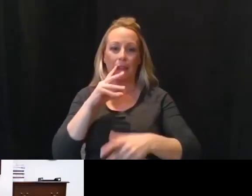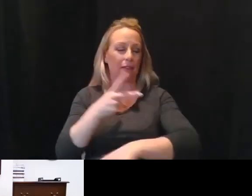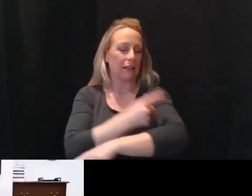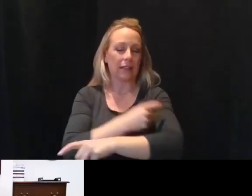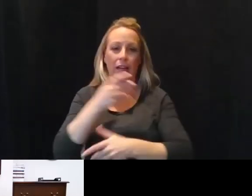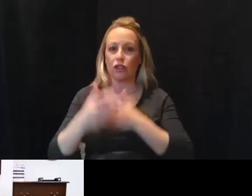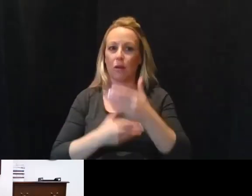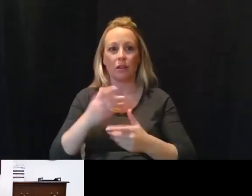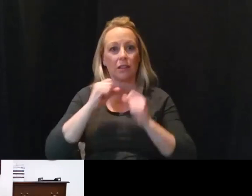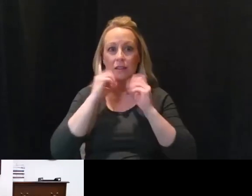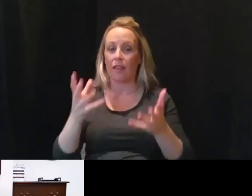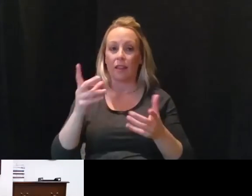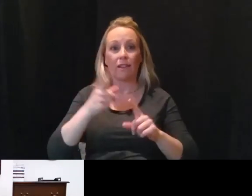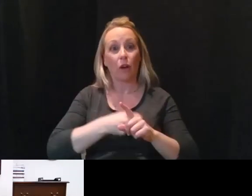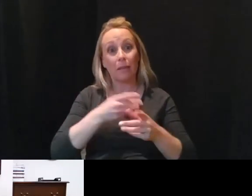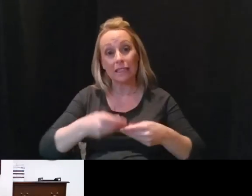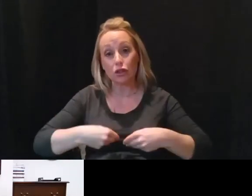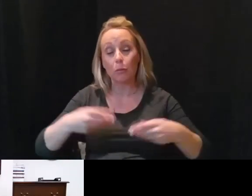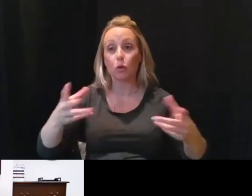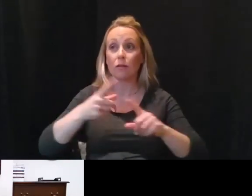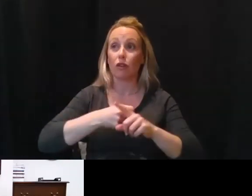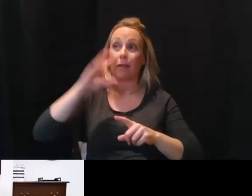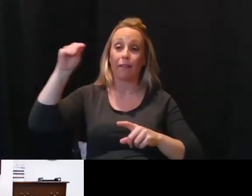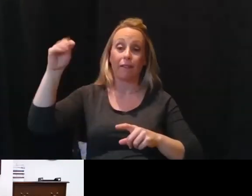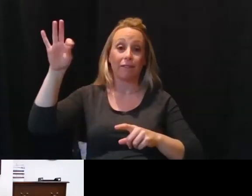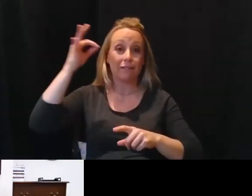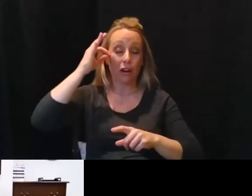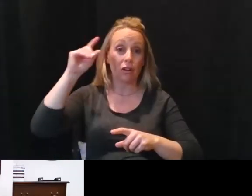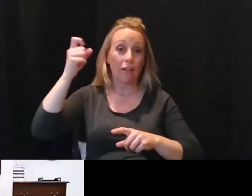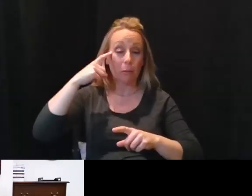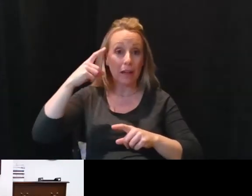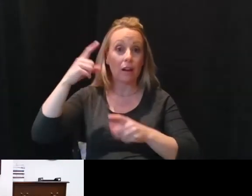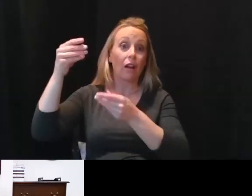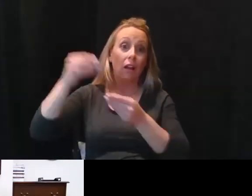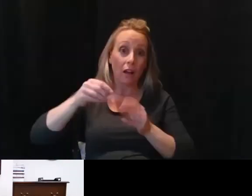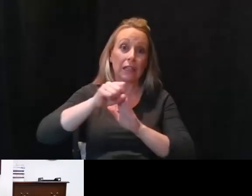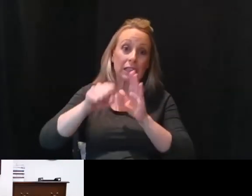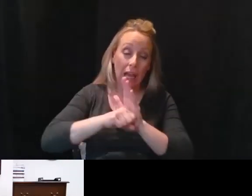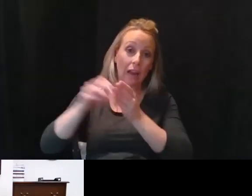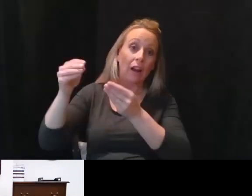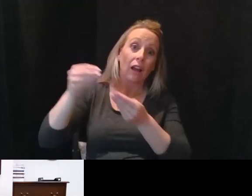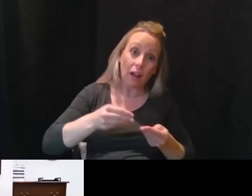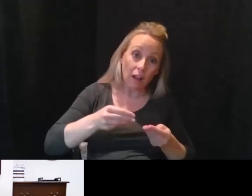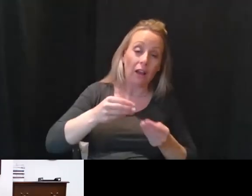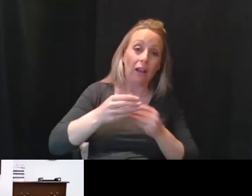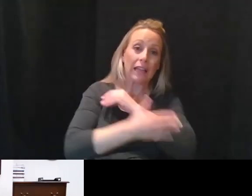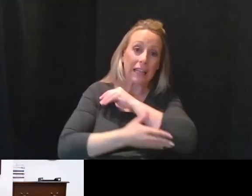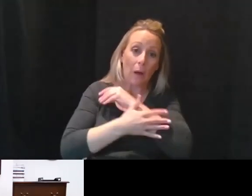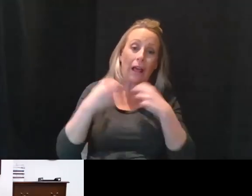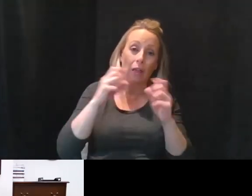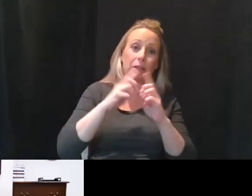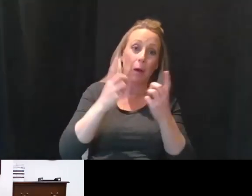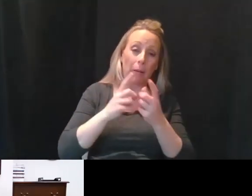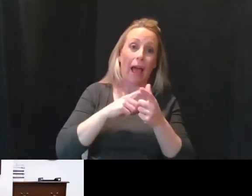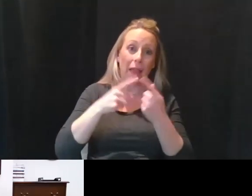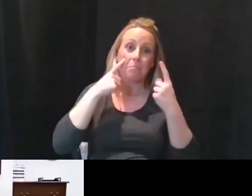process, from the distribution from the federal government to the state governments to the county health departments and finally into your arms. And